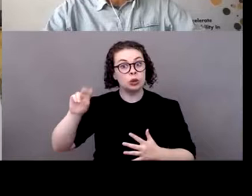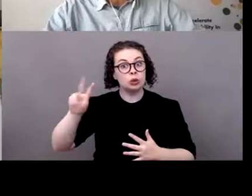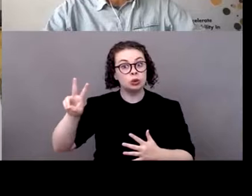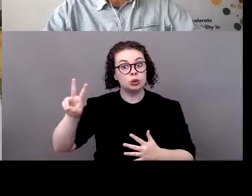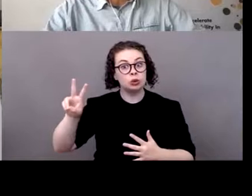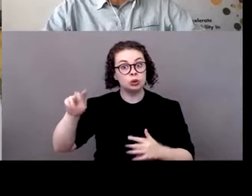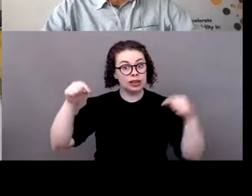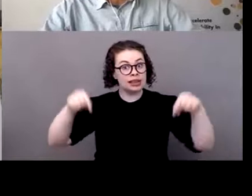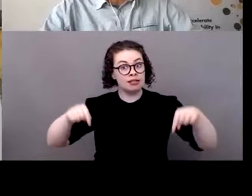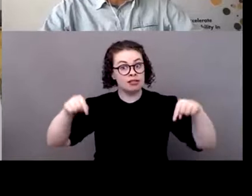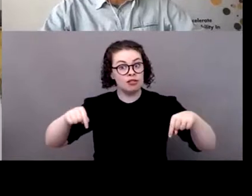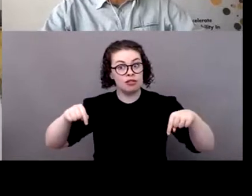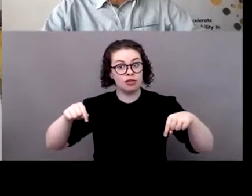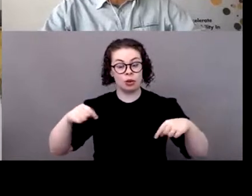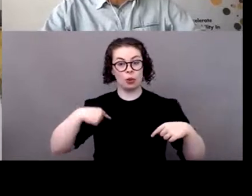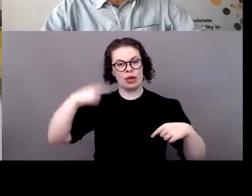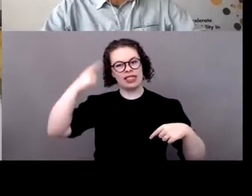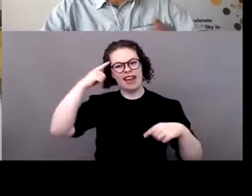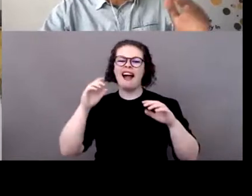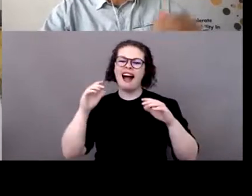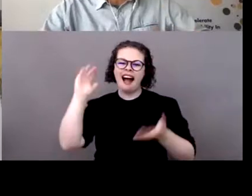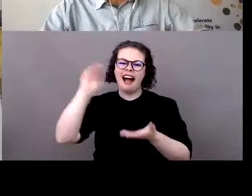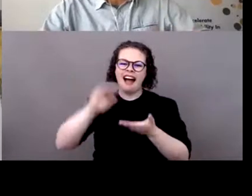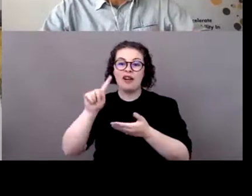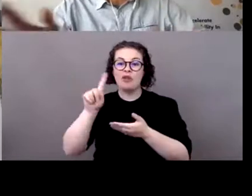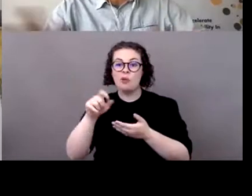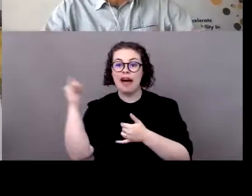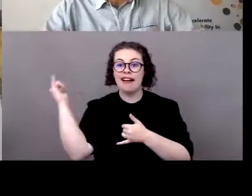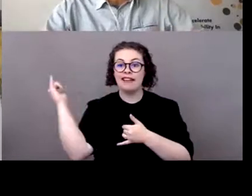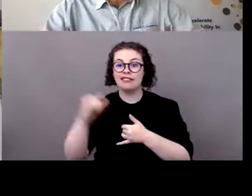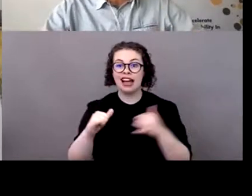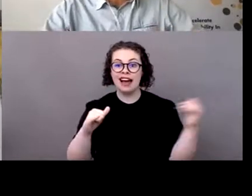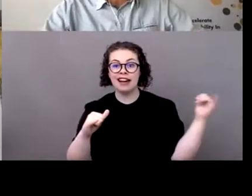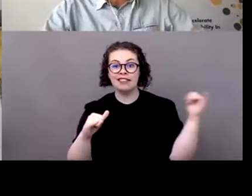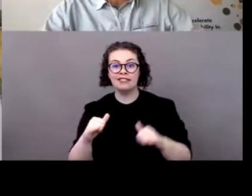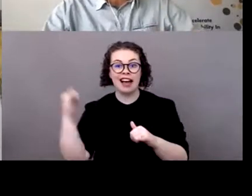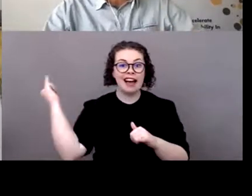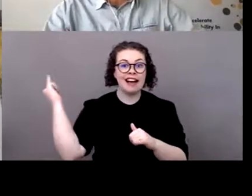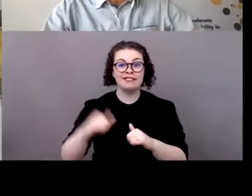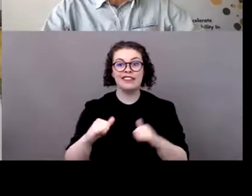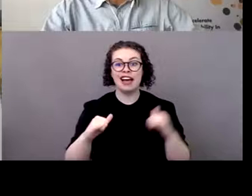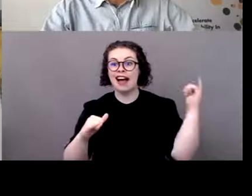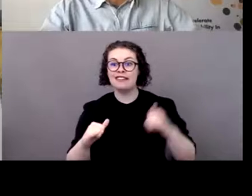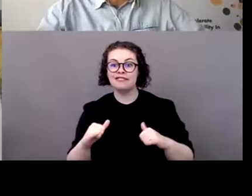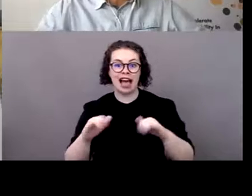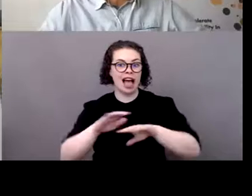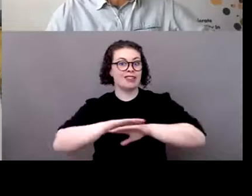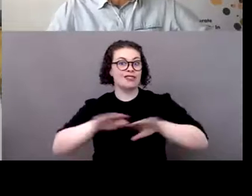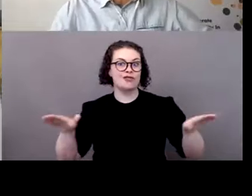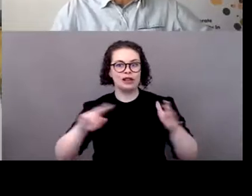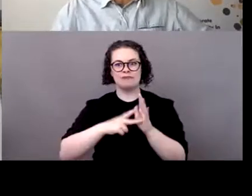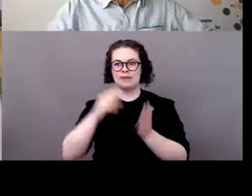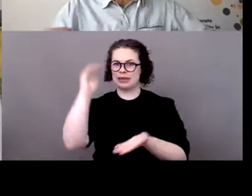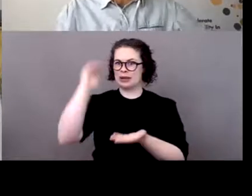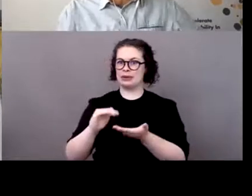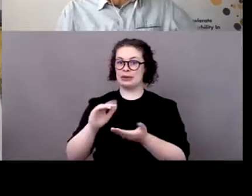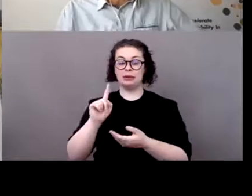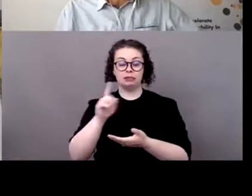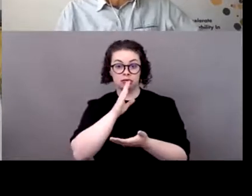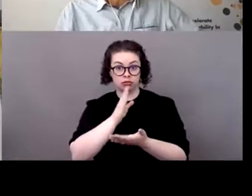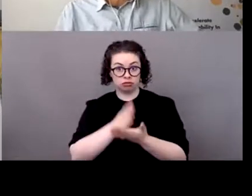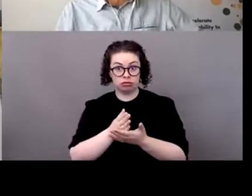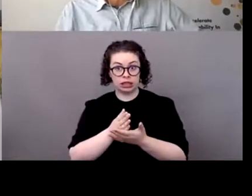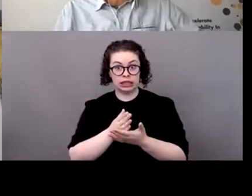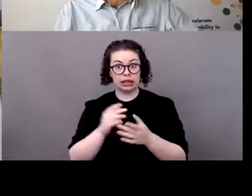etc. But if we want to at least reduce it, we should all switch off our cameras. Seriously, there's little things in our